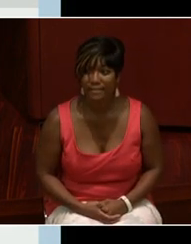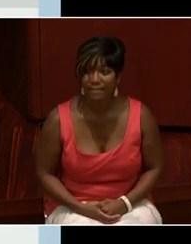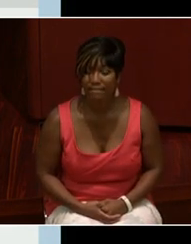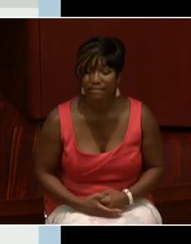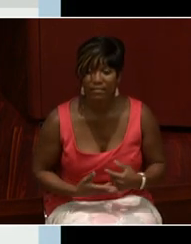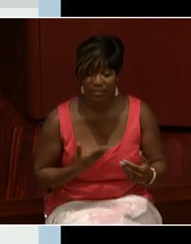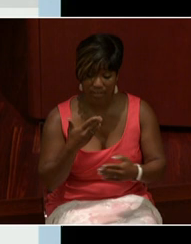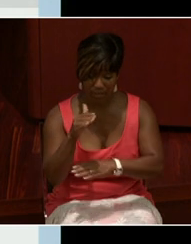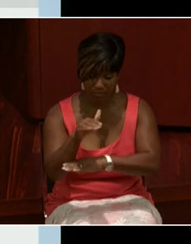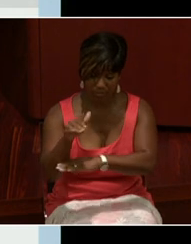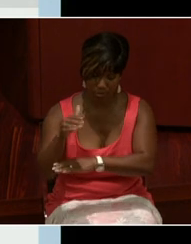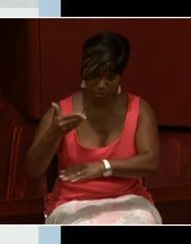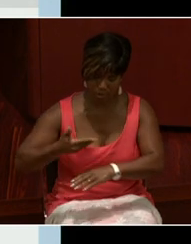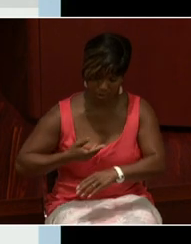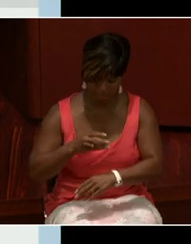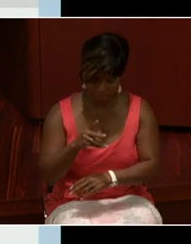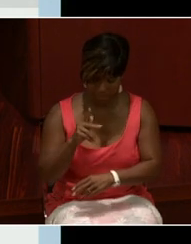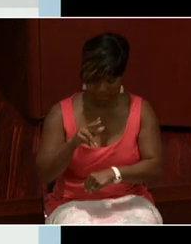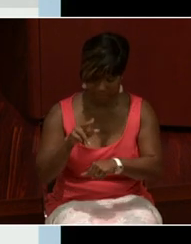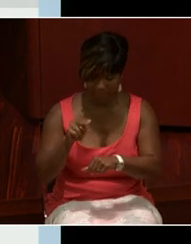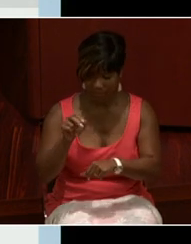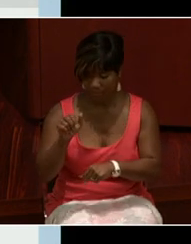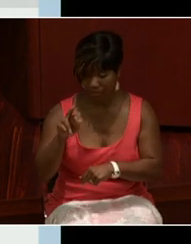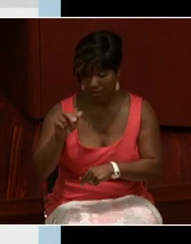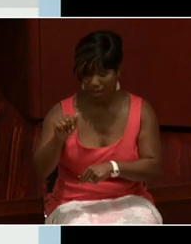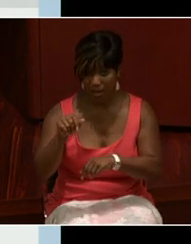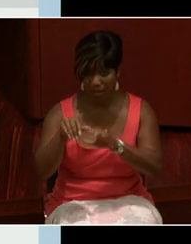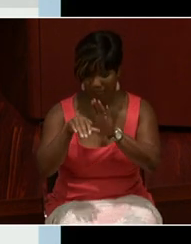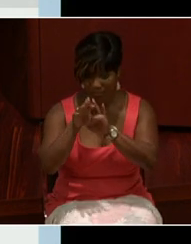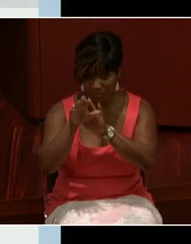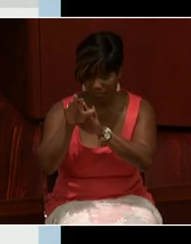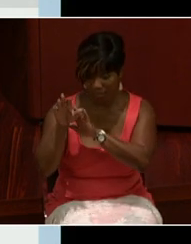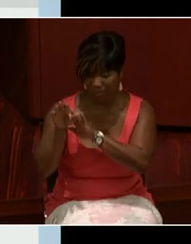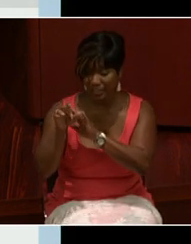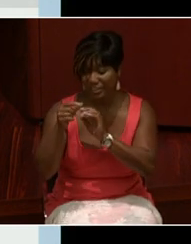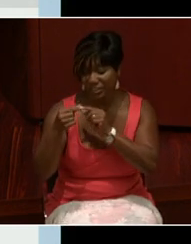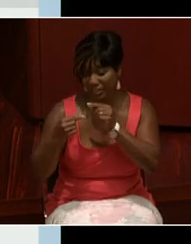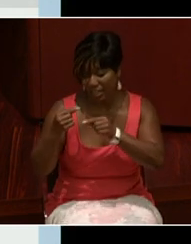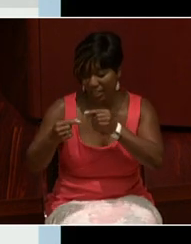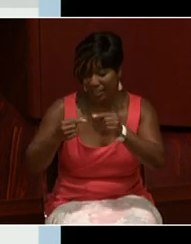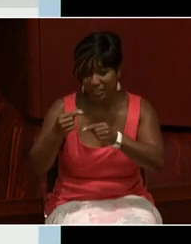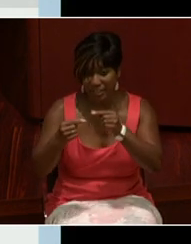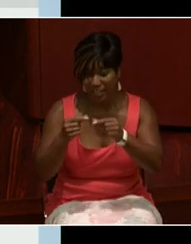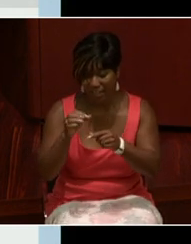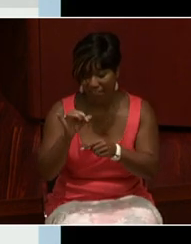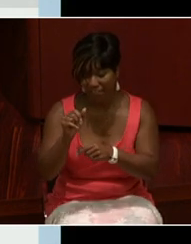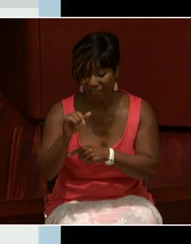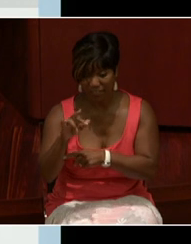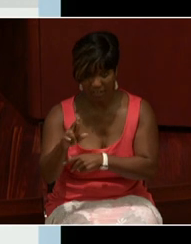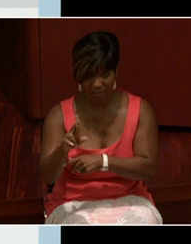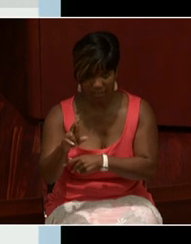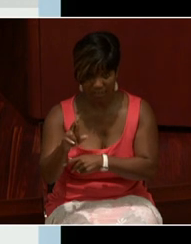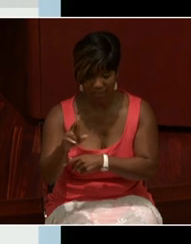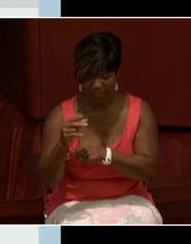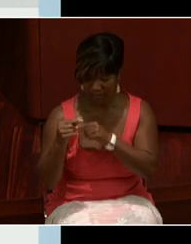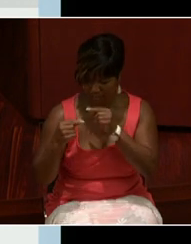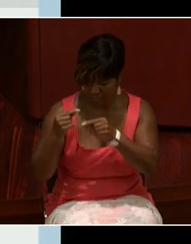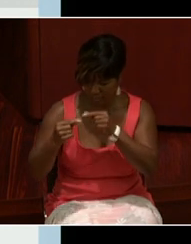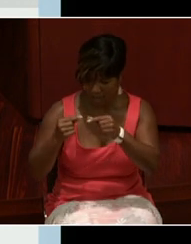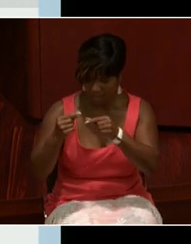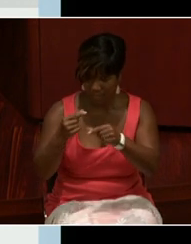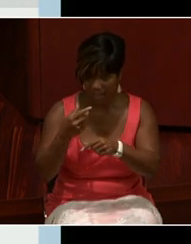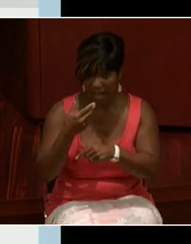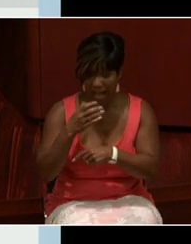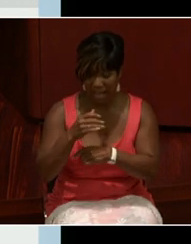Good afternoon. Welcome back to the National Archives Virtual Genealogy Fair. Our genealogy